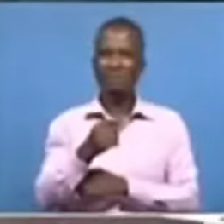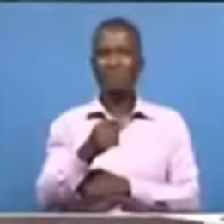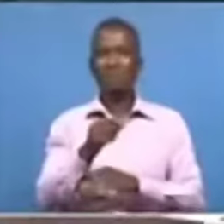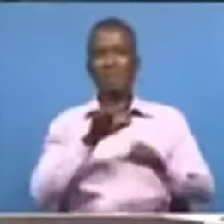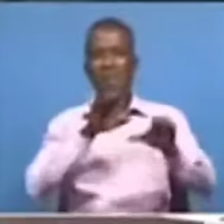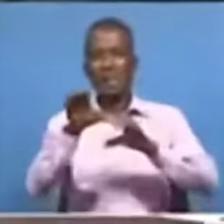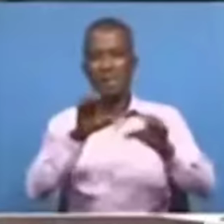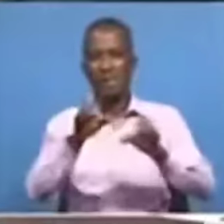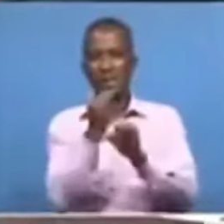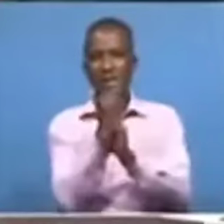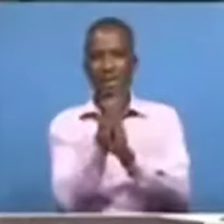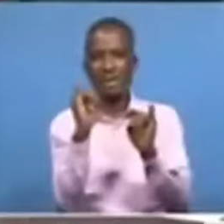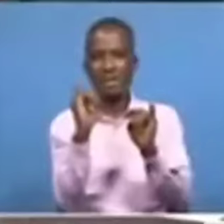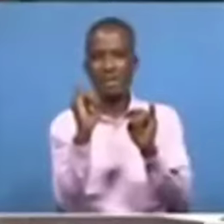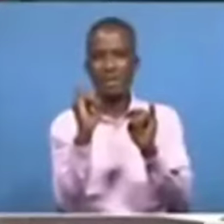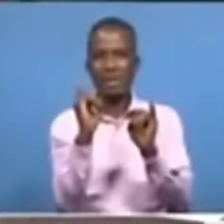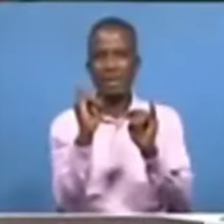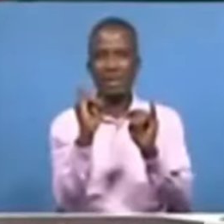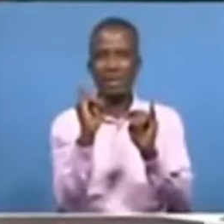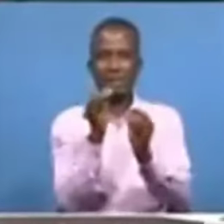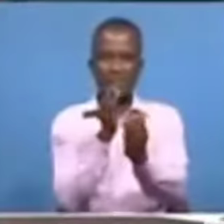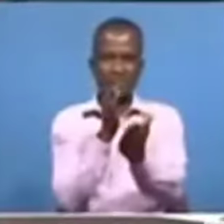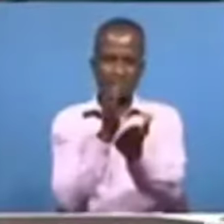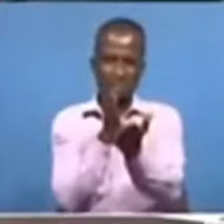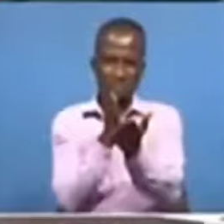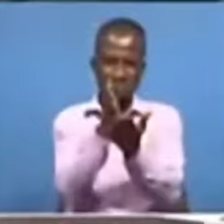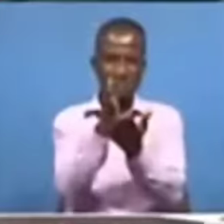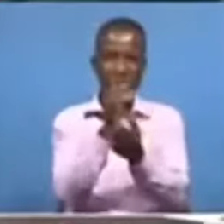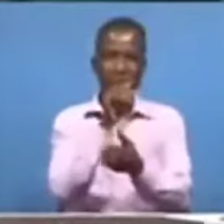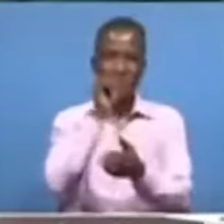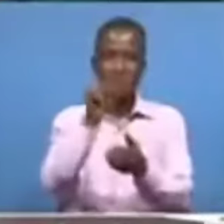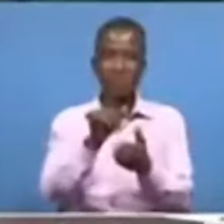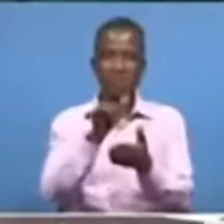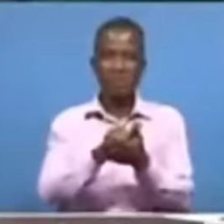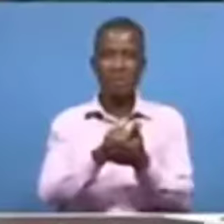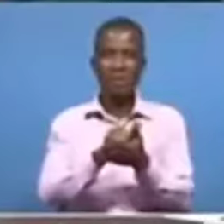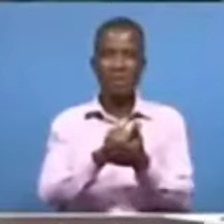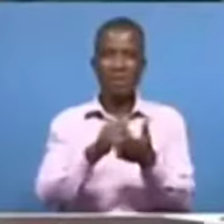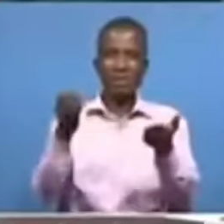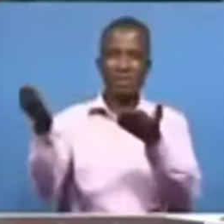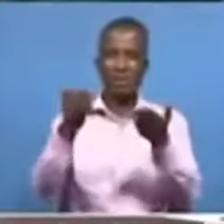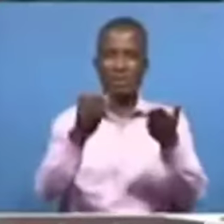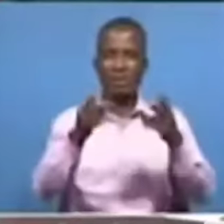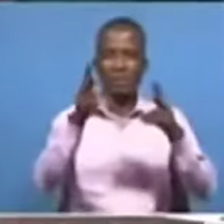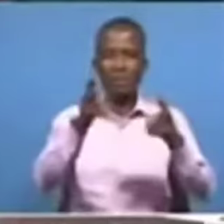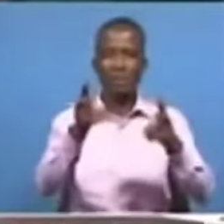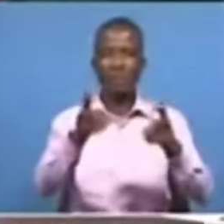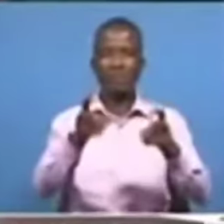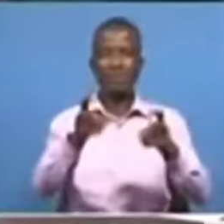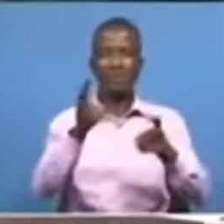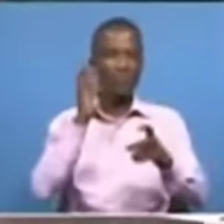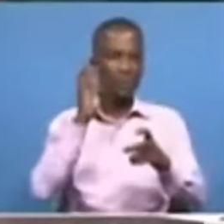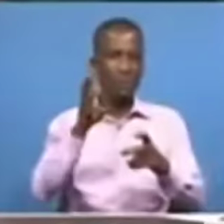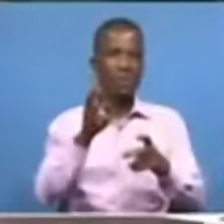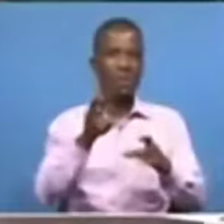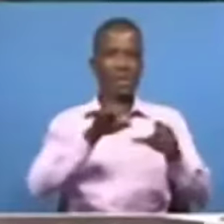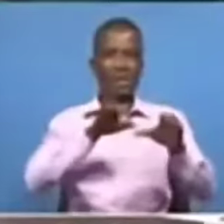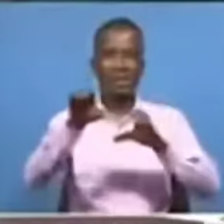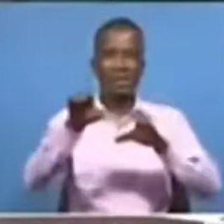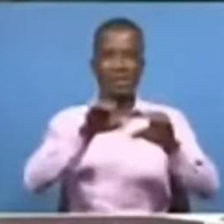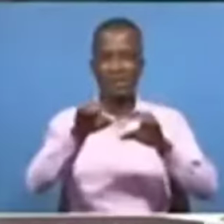acting independently, impartially, and ensuring that a case brought before that body, is